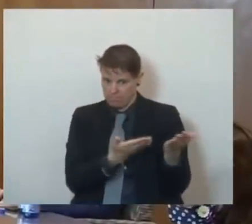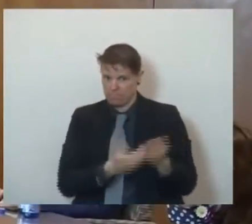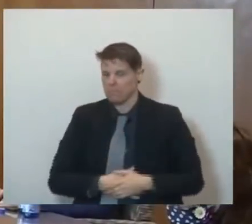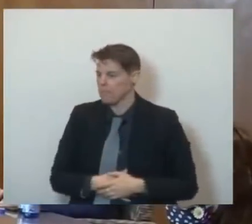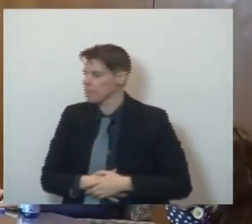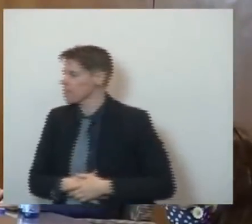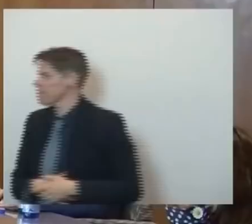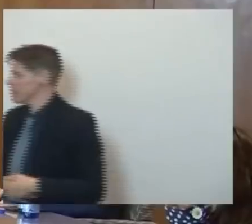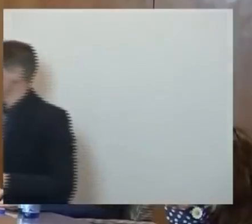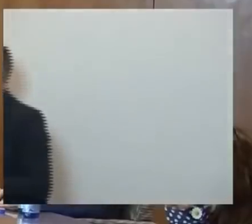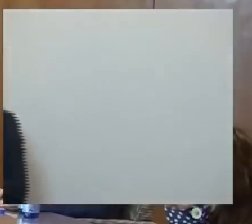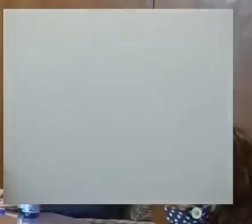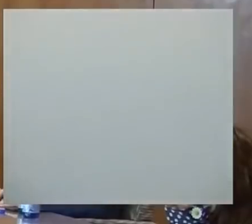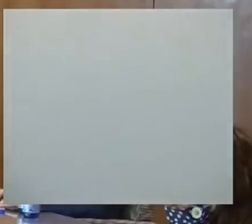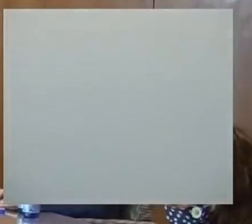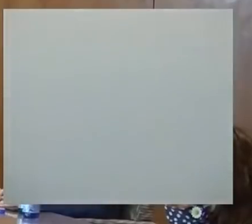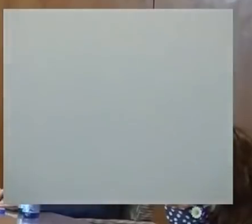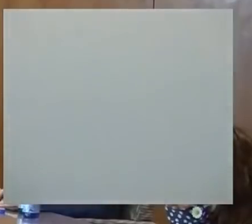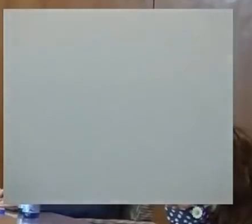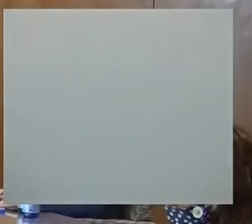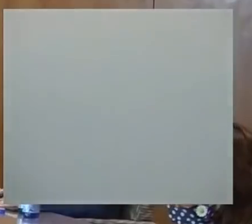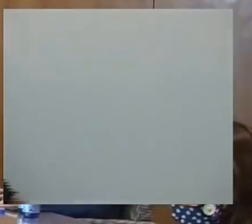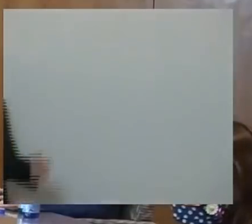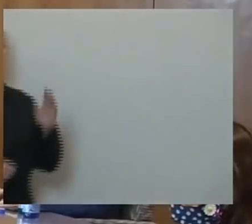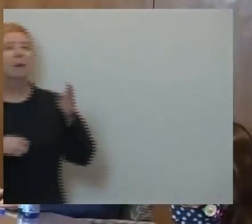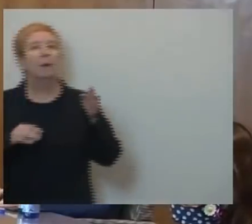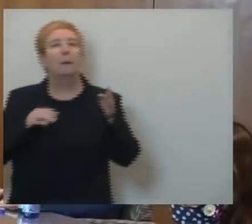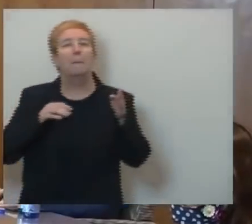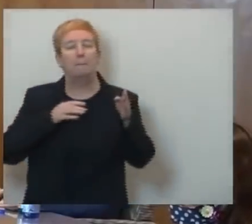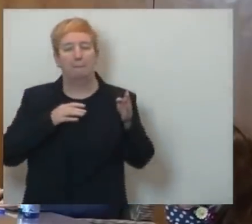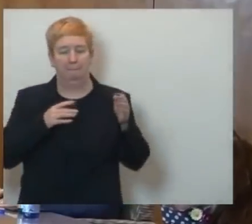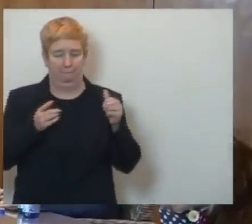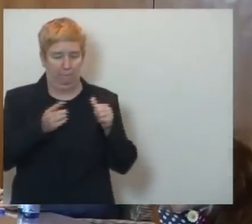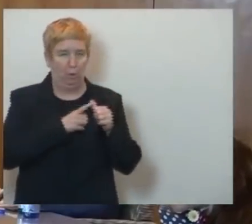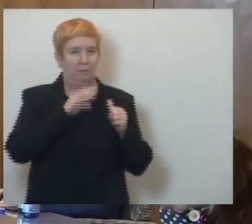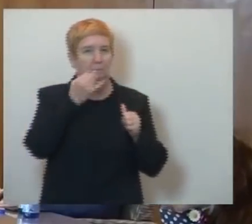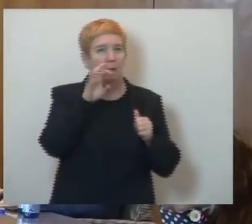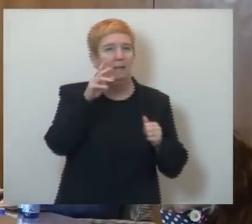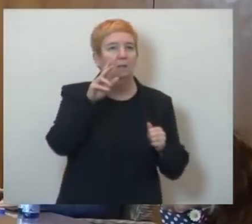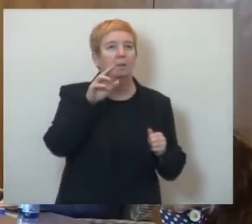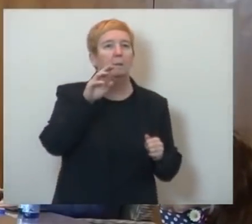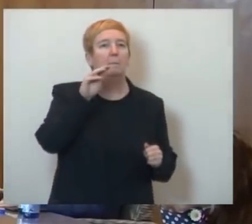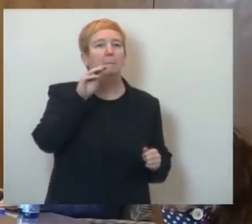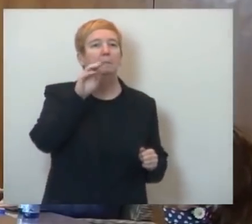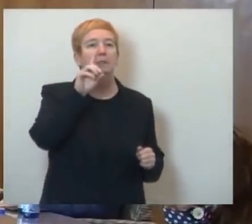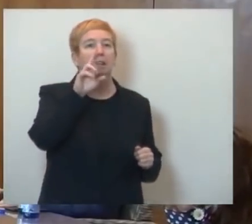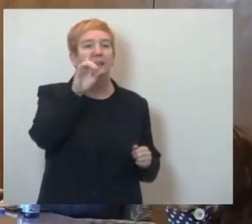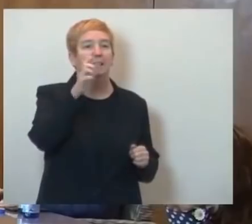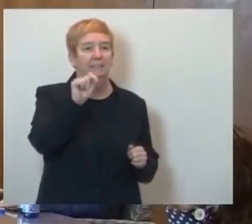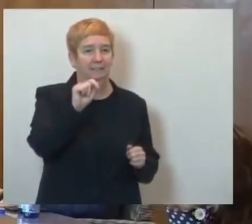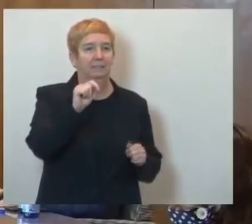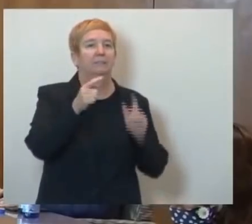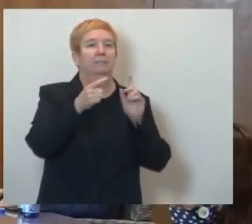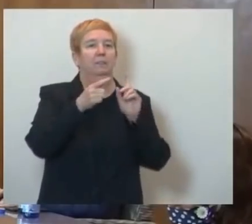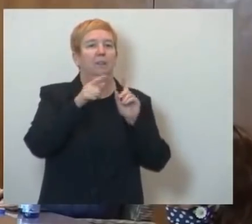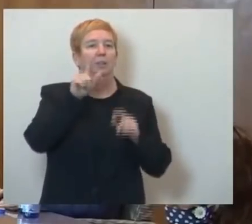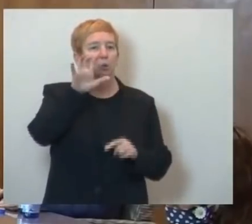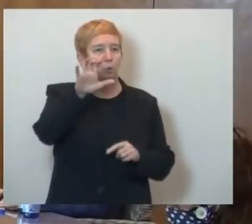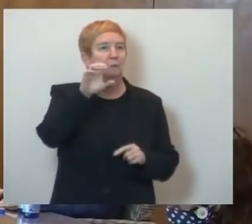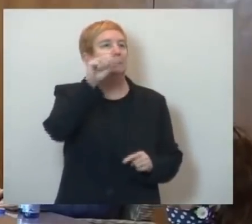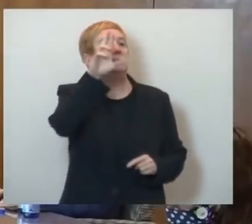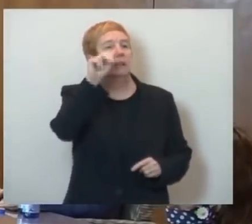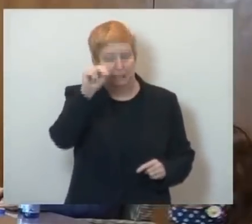Thank you, Governor. First, we're going to go to Michael McDevitt with the Las Cruces Sun News. Michael, you are unmuted. Go ahead and ask your